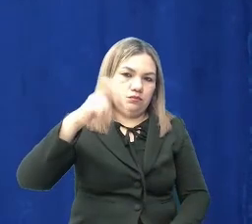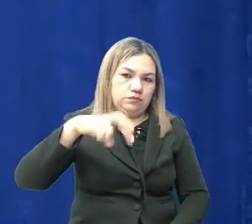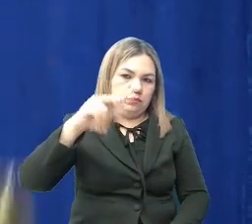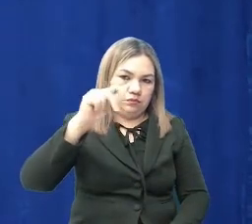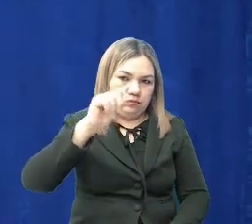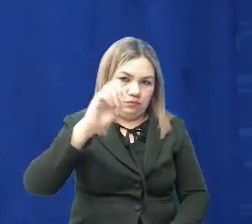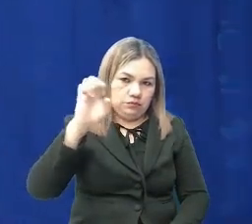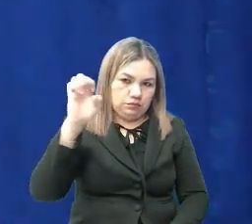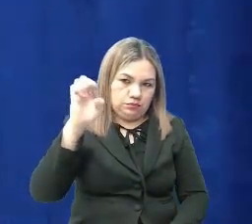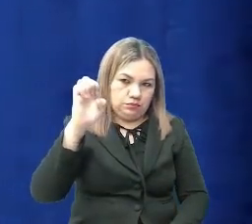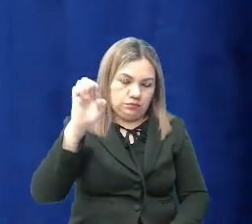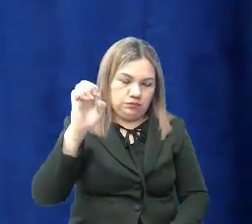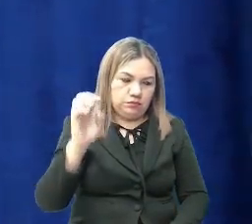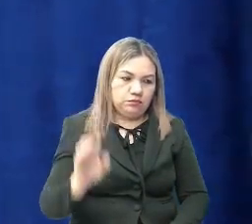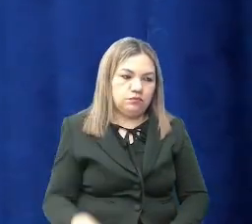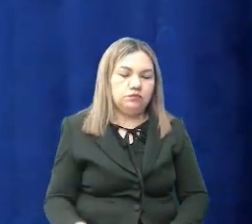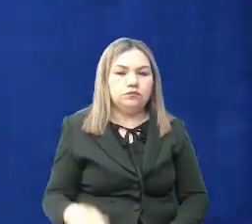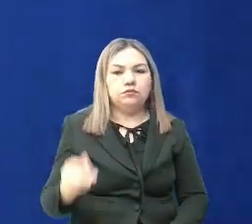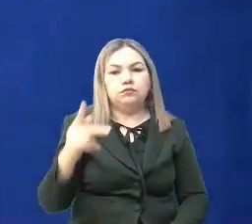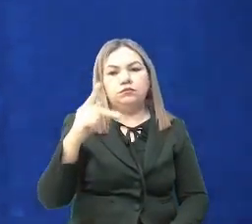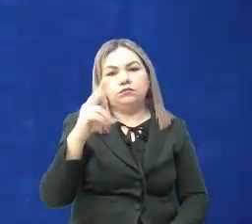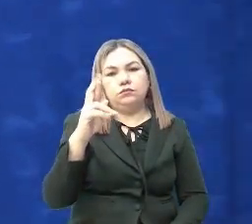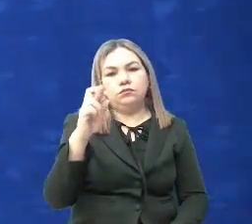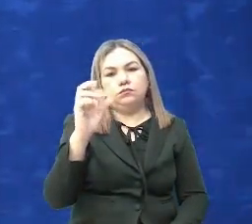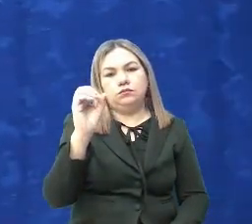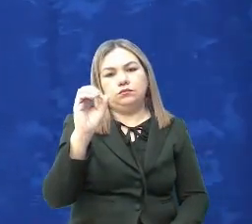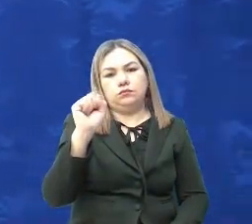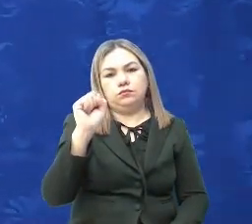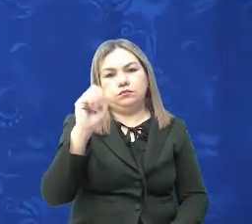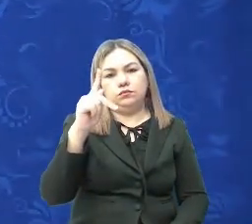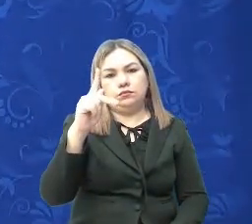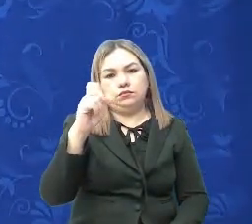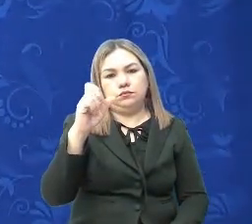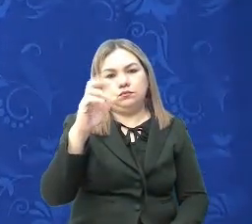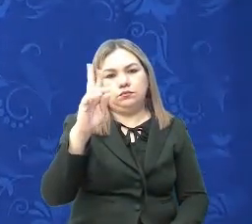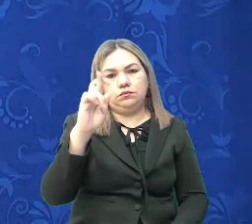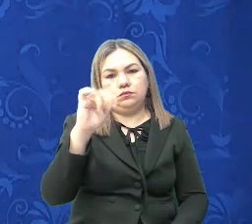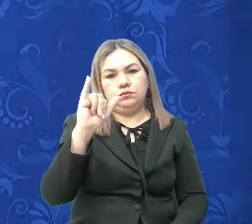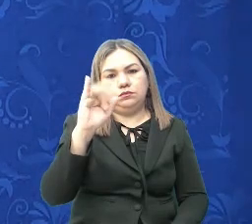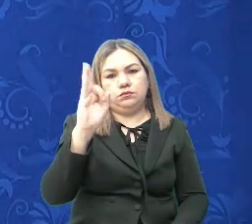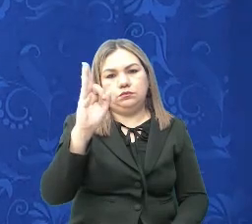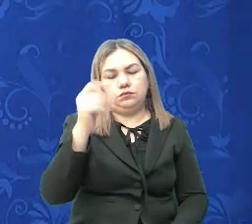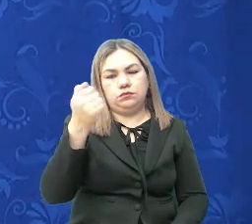the shofar. In the Mount of Prosperity, he